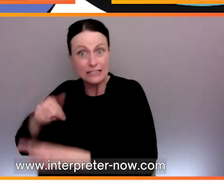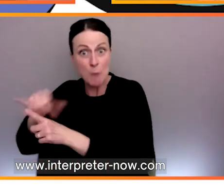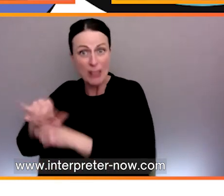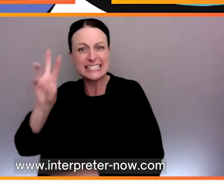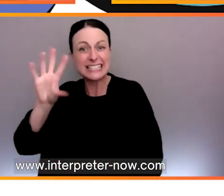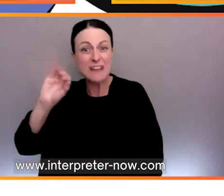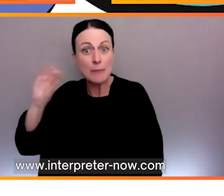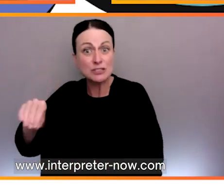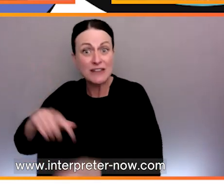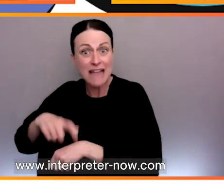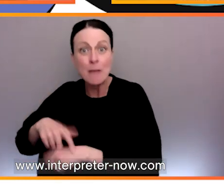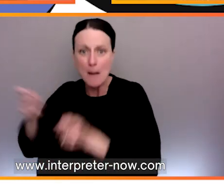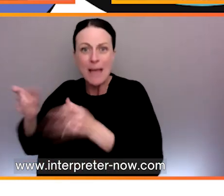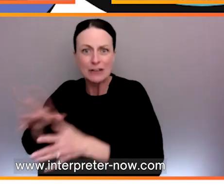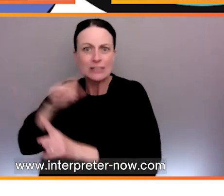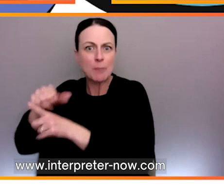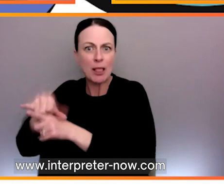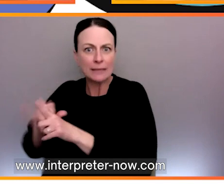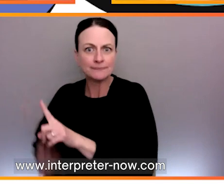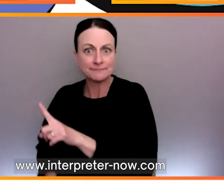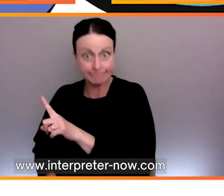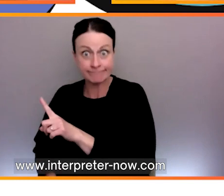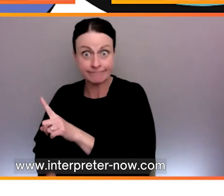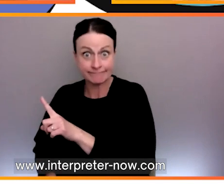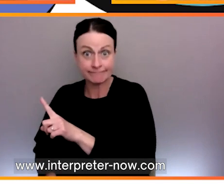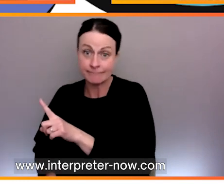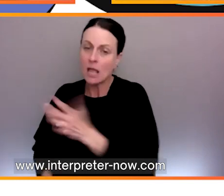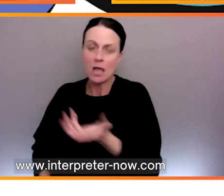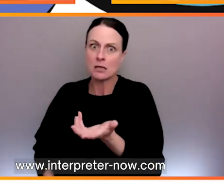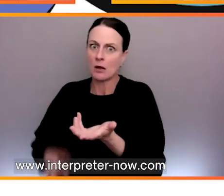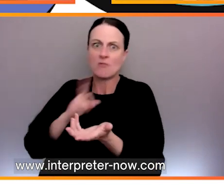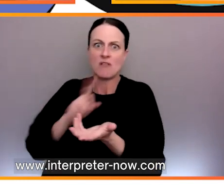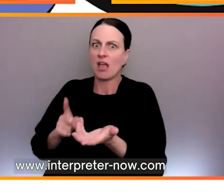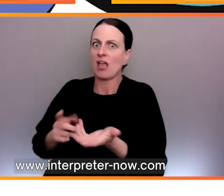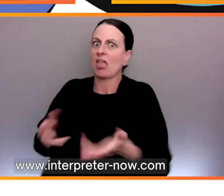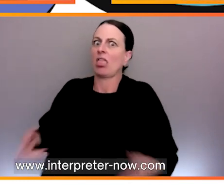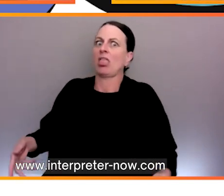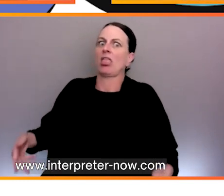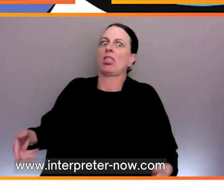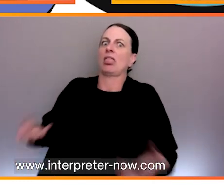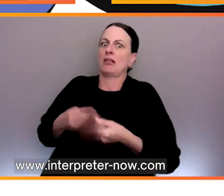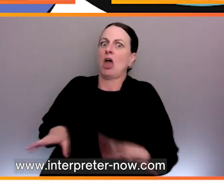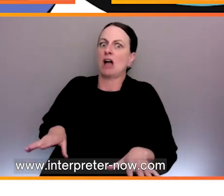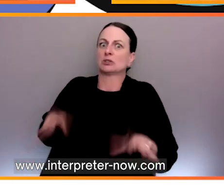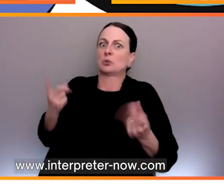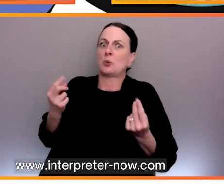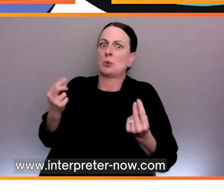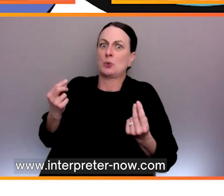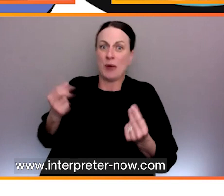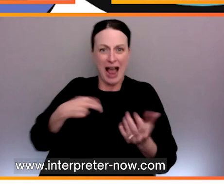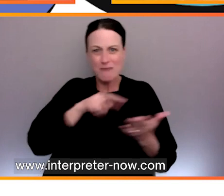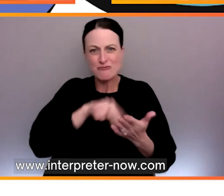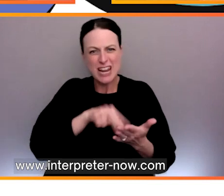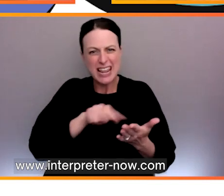so I love these ideas that I'm reading about now with like chief ethics officers and chief cultural officers, and